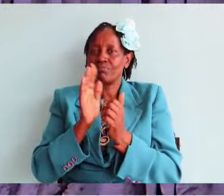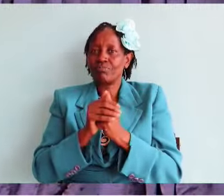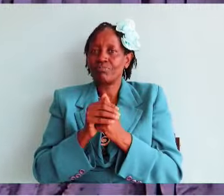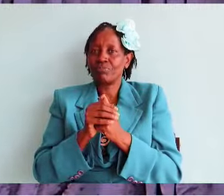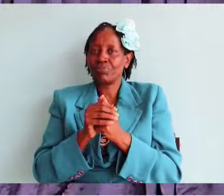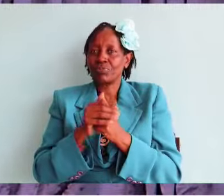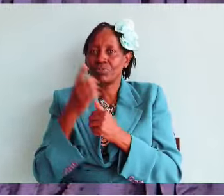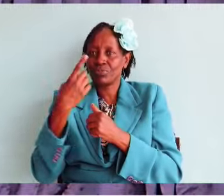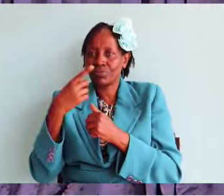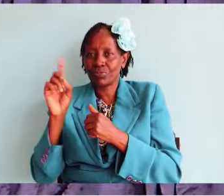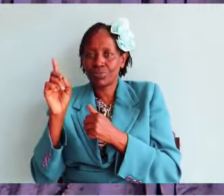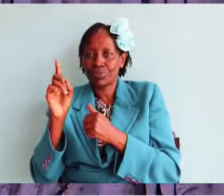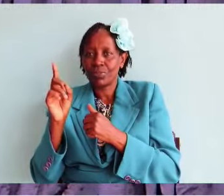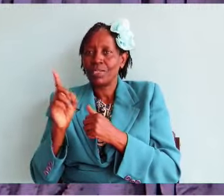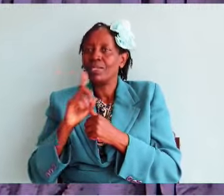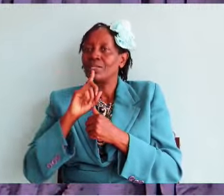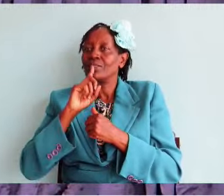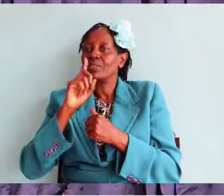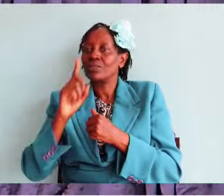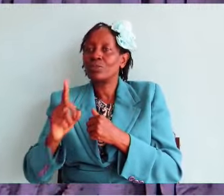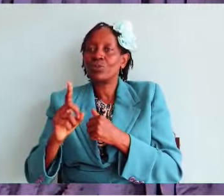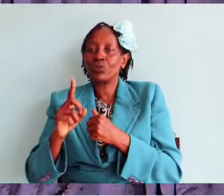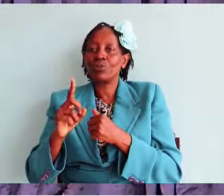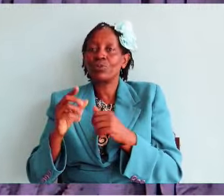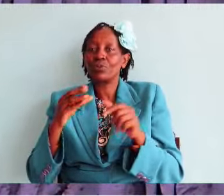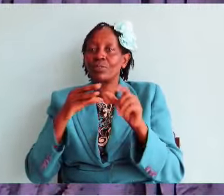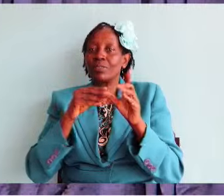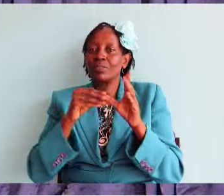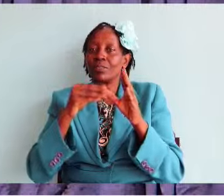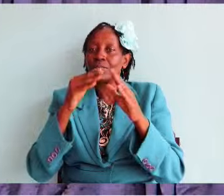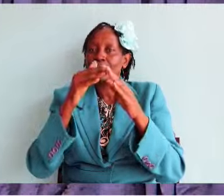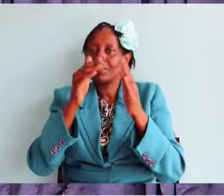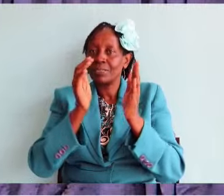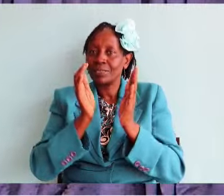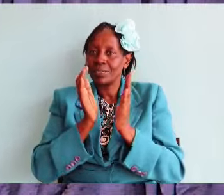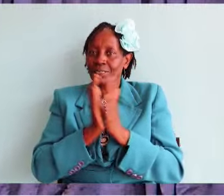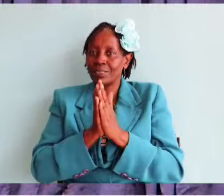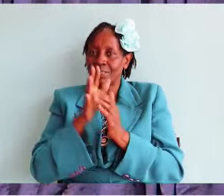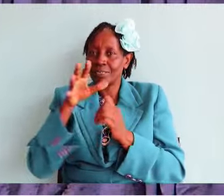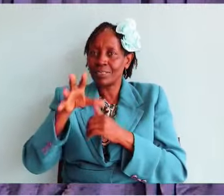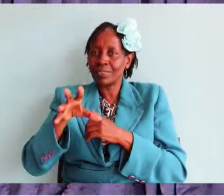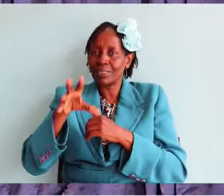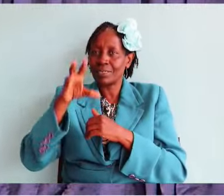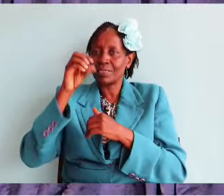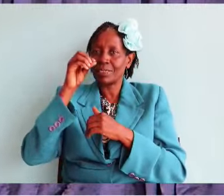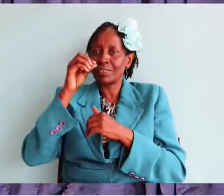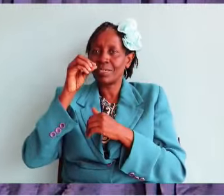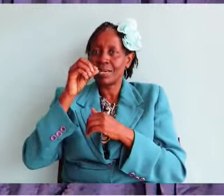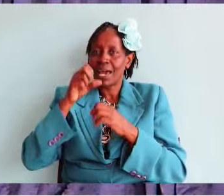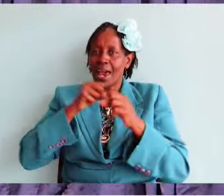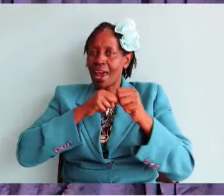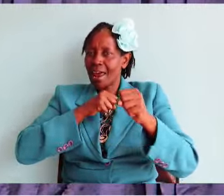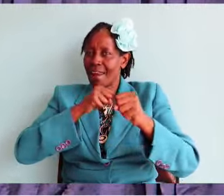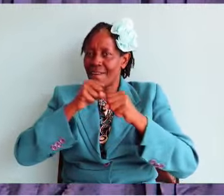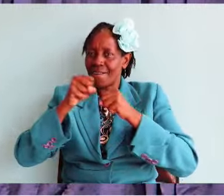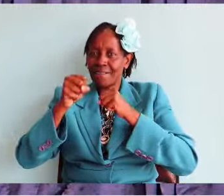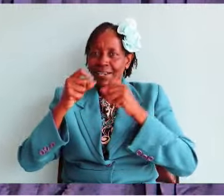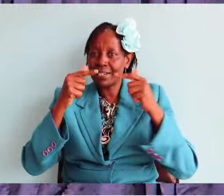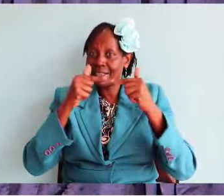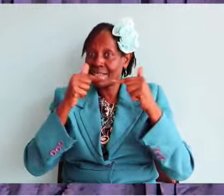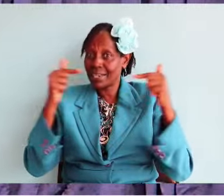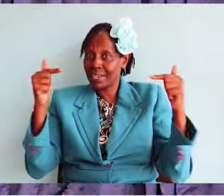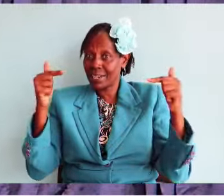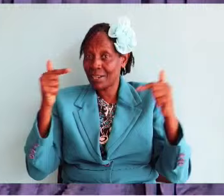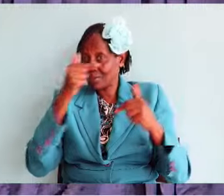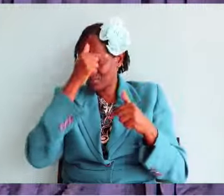Right? And so, Gideon is going to take the army down and fight the enemies just because God